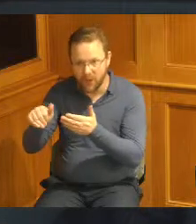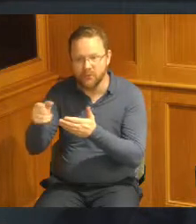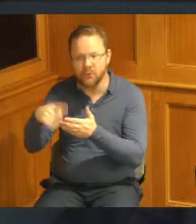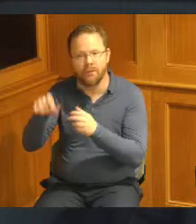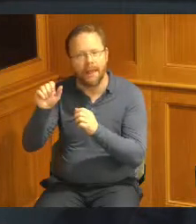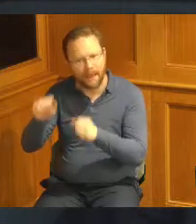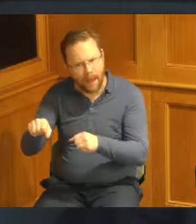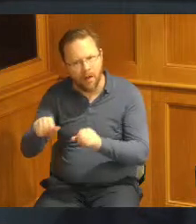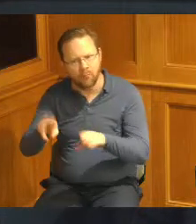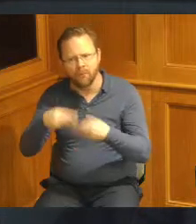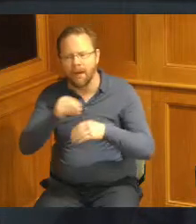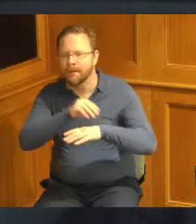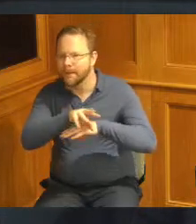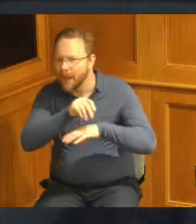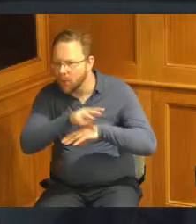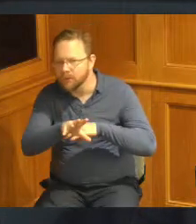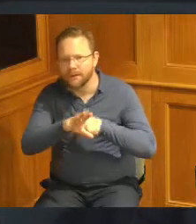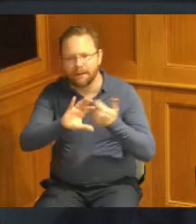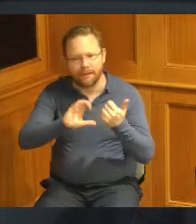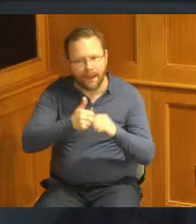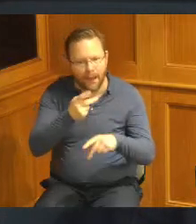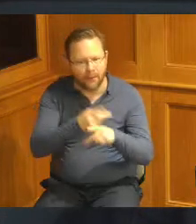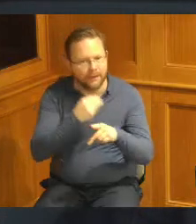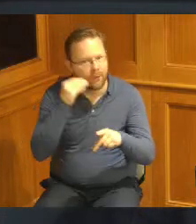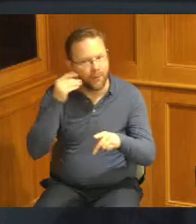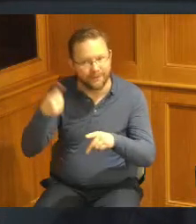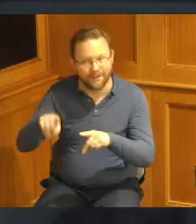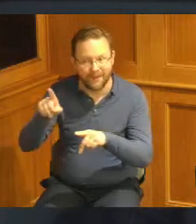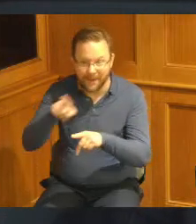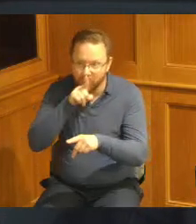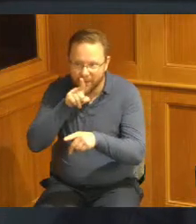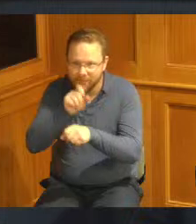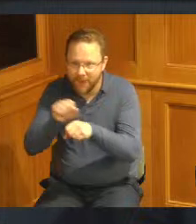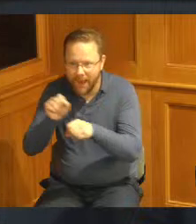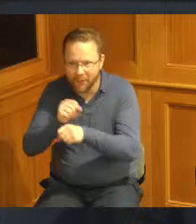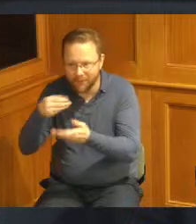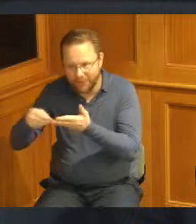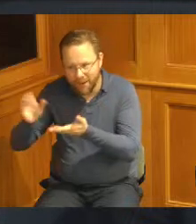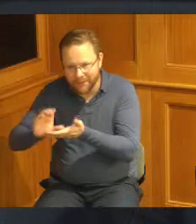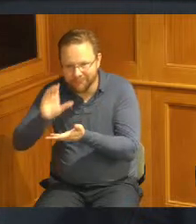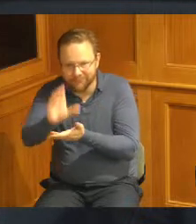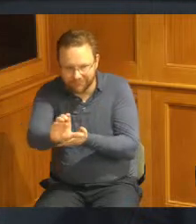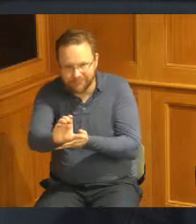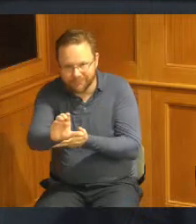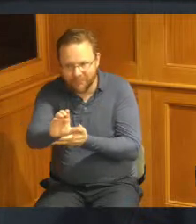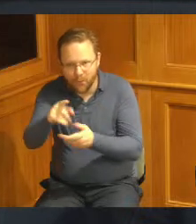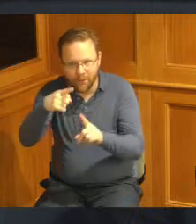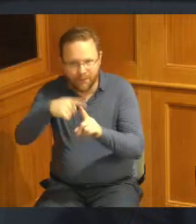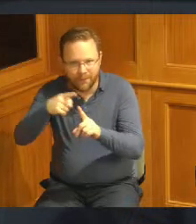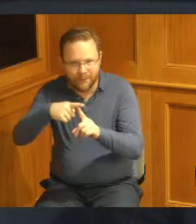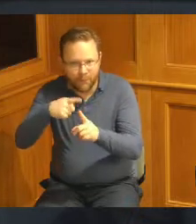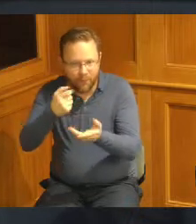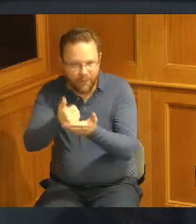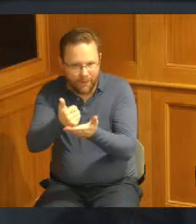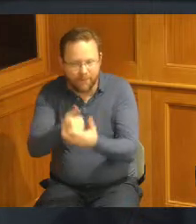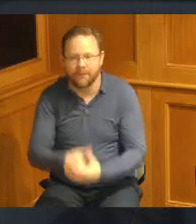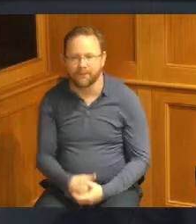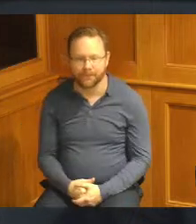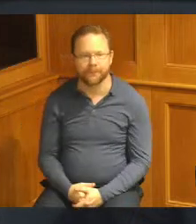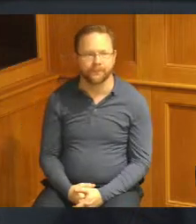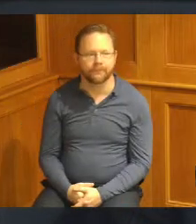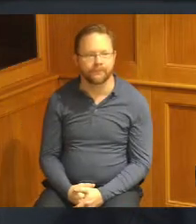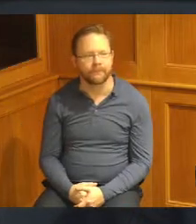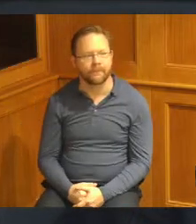counsel people about how to remain in their homes, they can actually keep people in their homes by providing this financial assistance. So